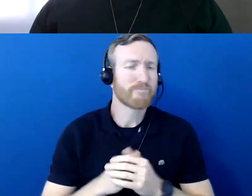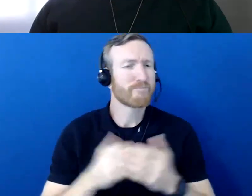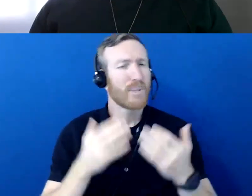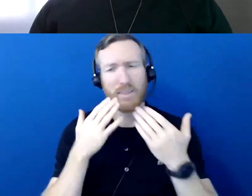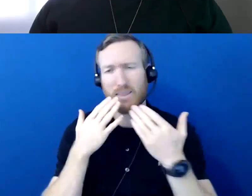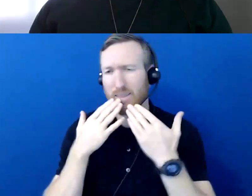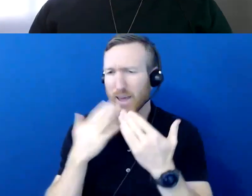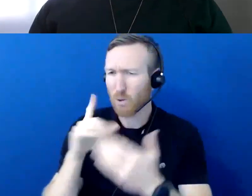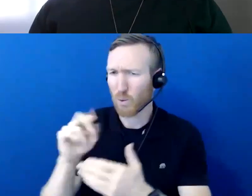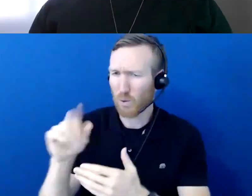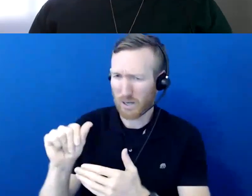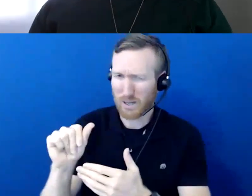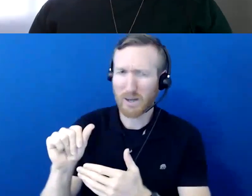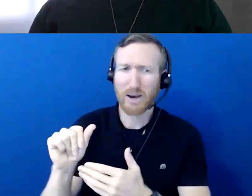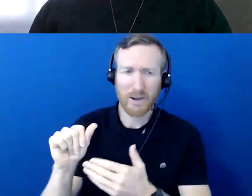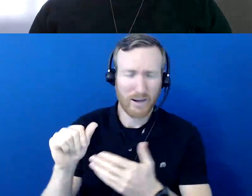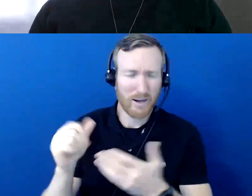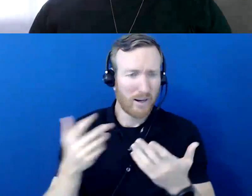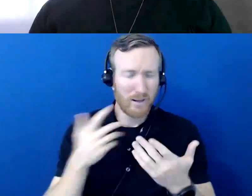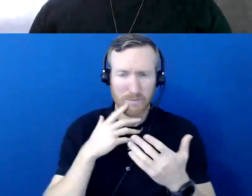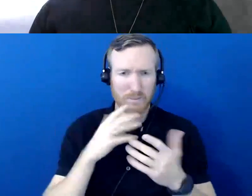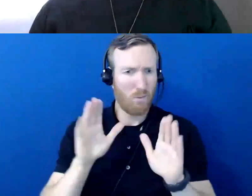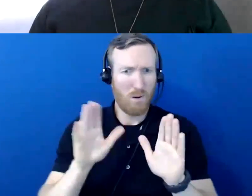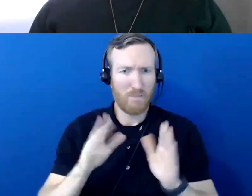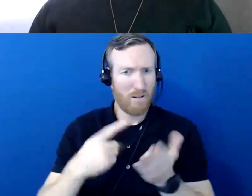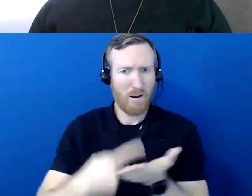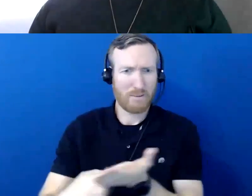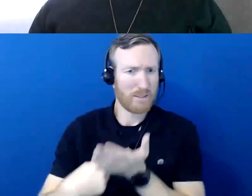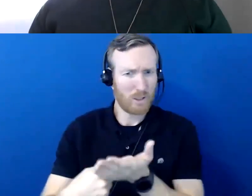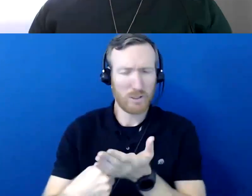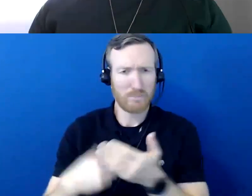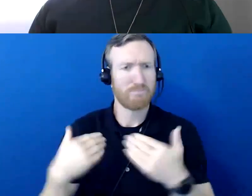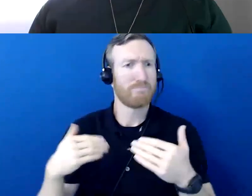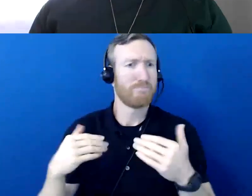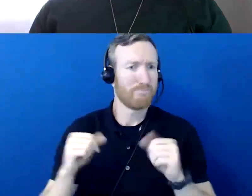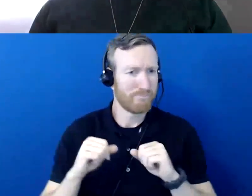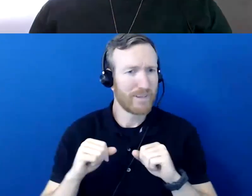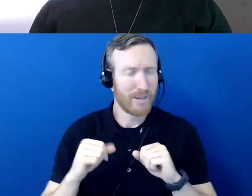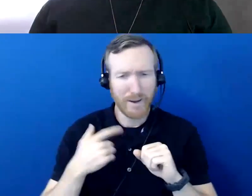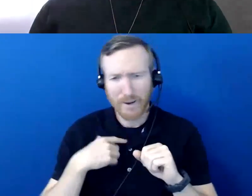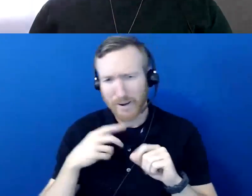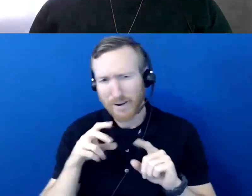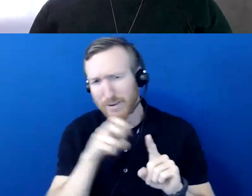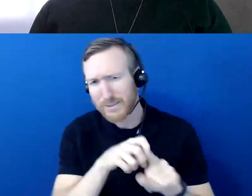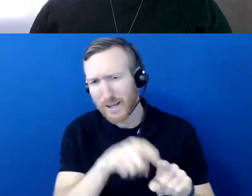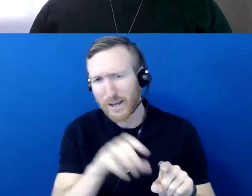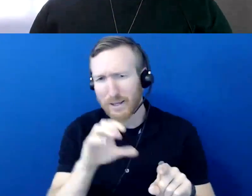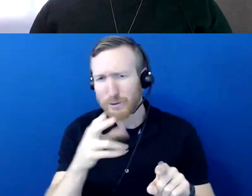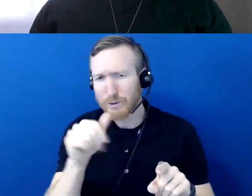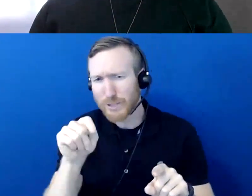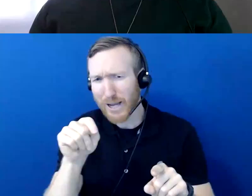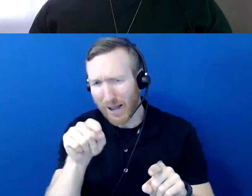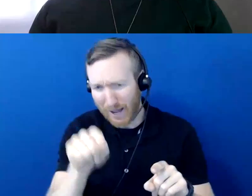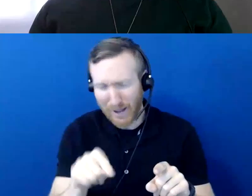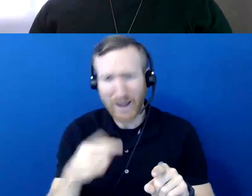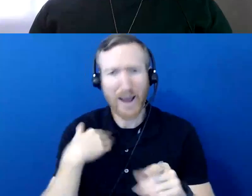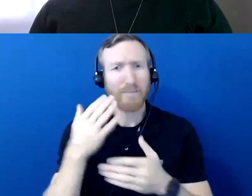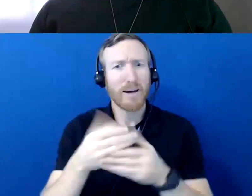Thank you, Luna. We're having such a good conversation, and I'm keeping a track of the chat, and there's some really good